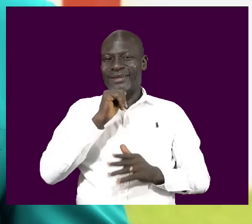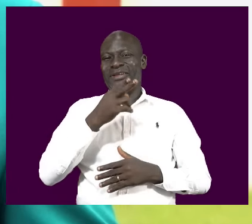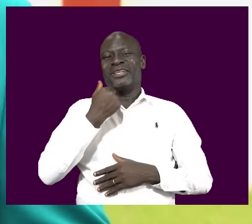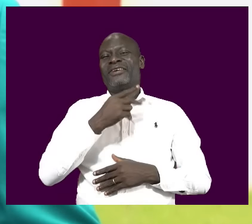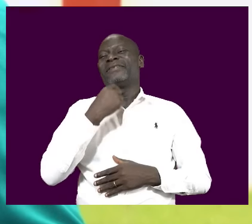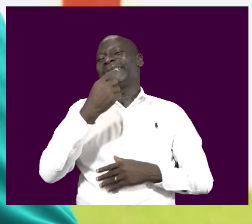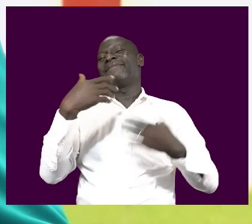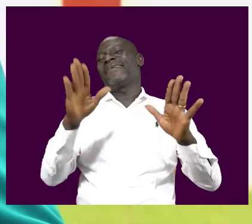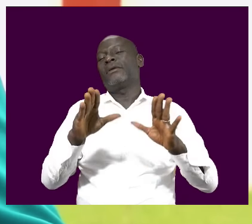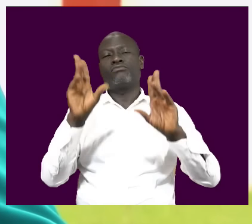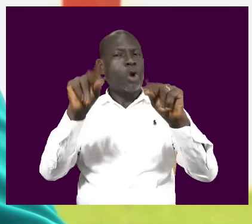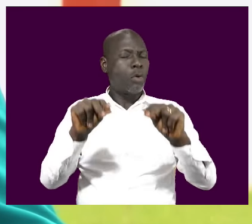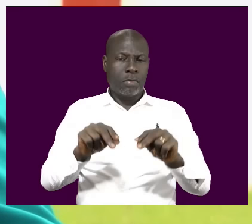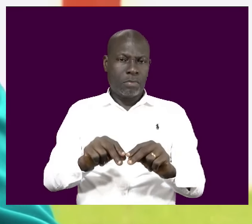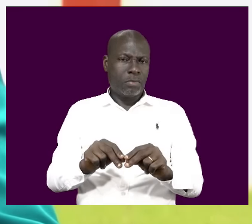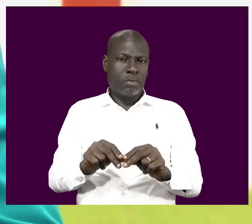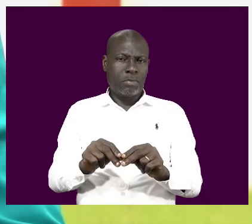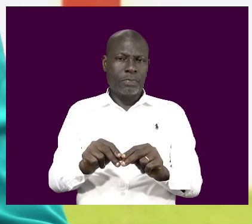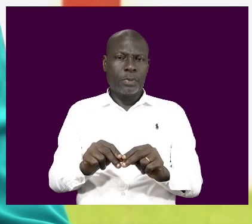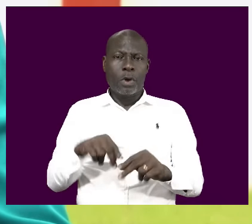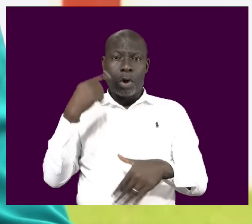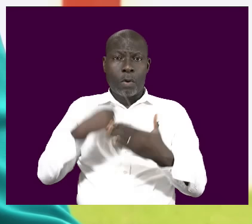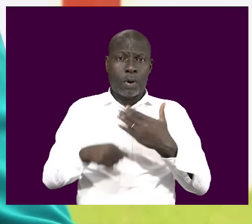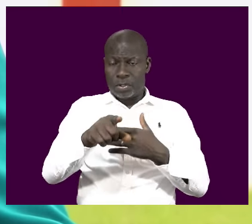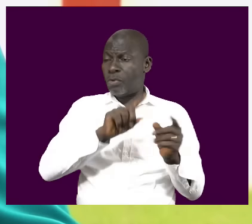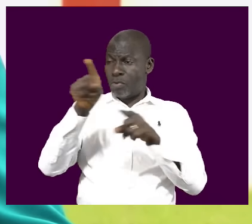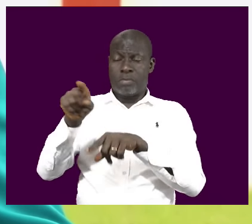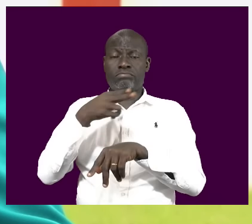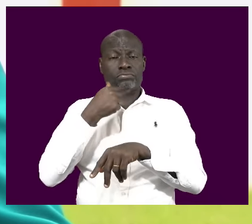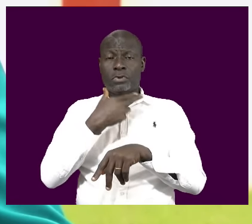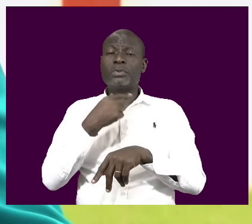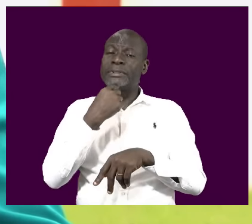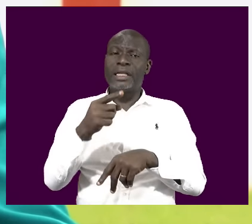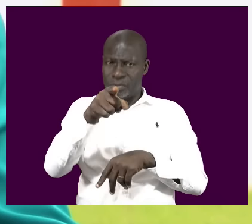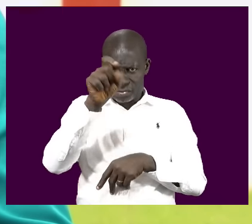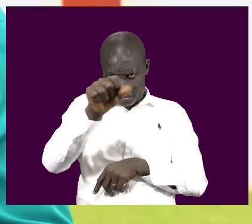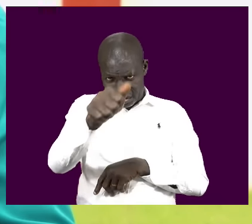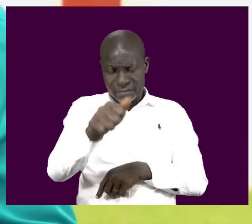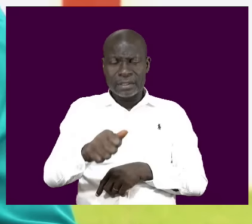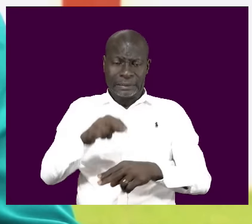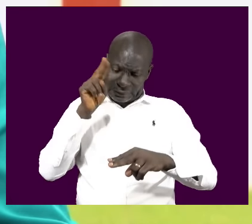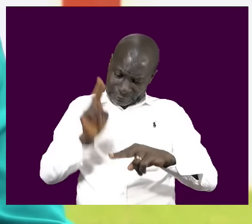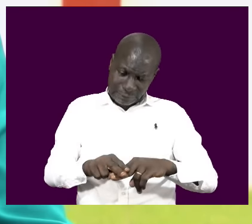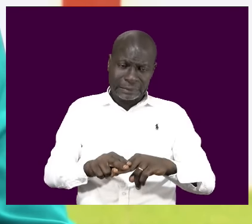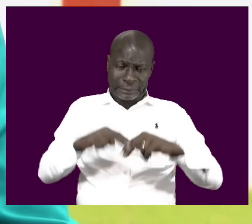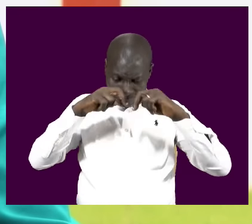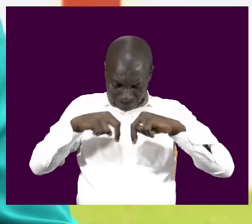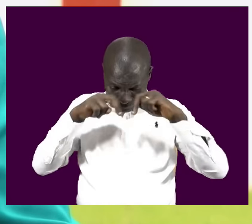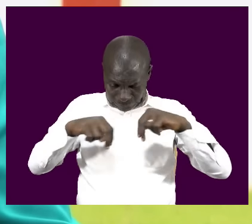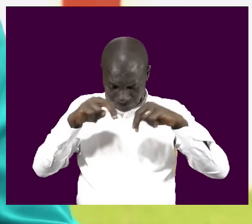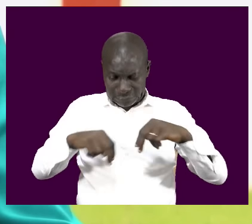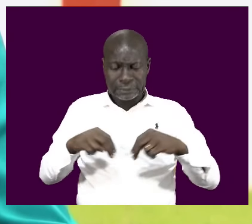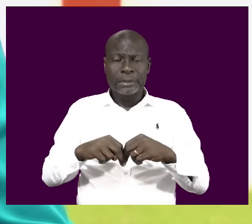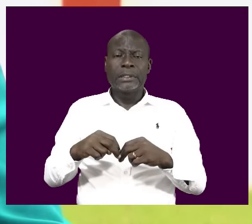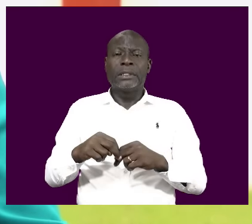anye. Dabi. Nia okwa asori a osofo aka kire wo no. Etwa se wo anso nya daaje. Na wo